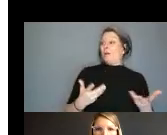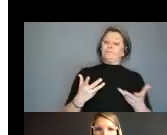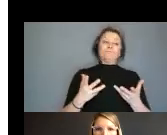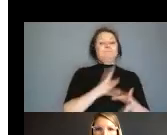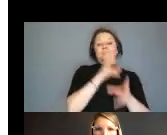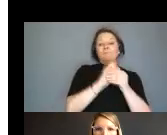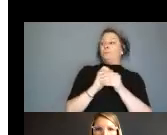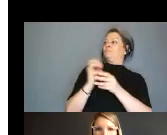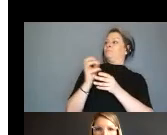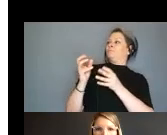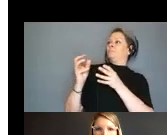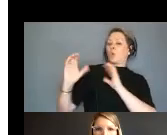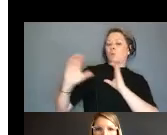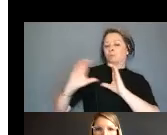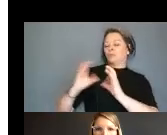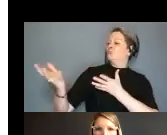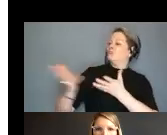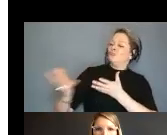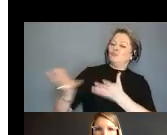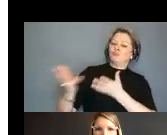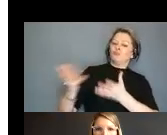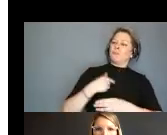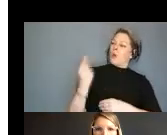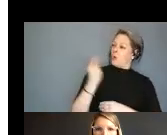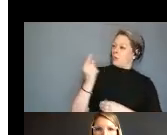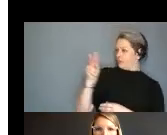in that conversation, I'm always seeking